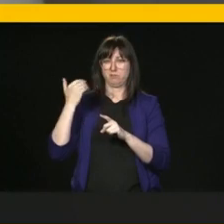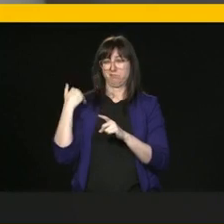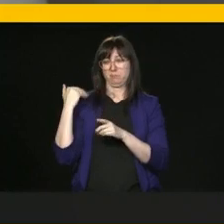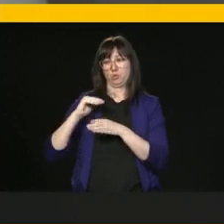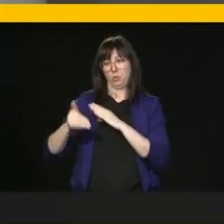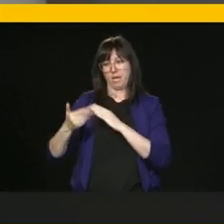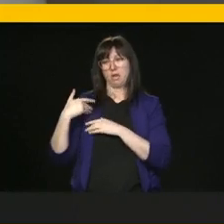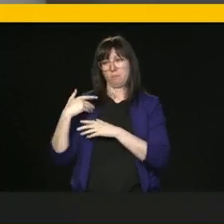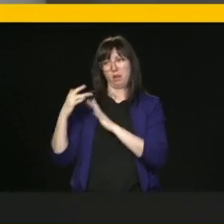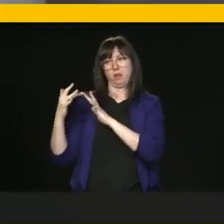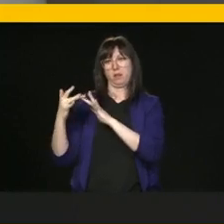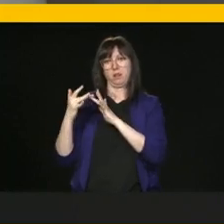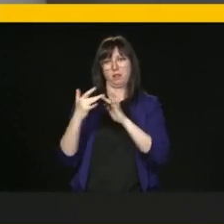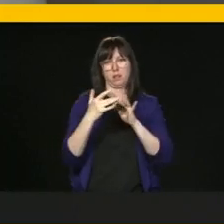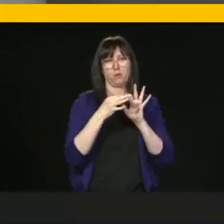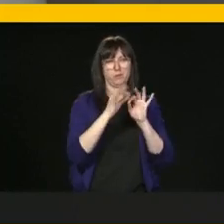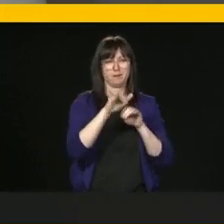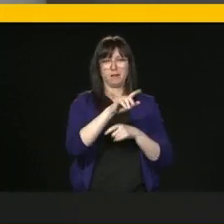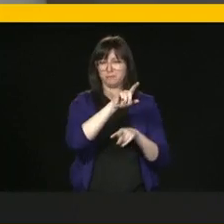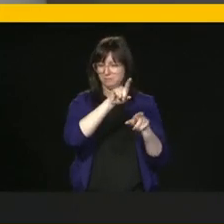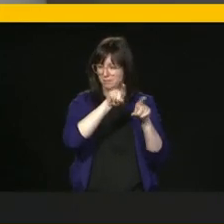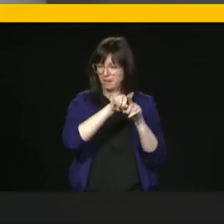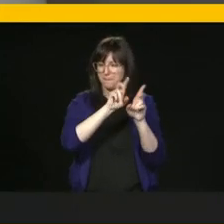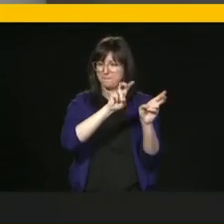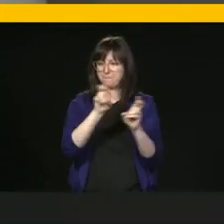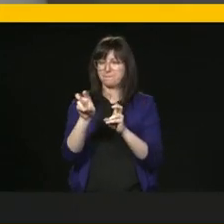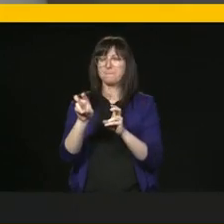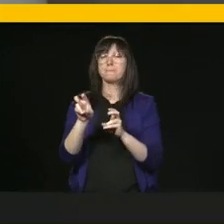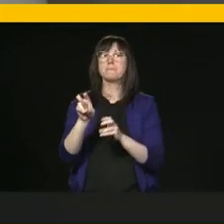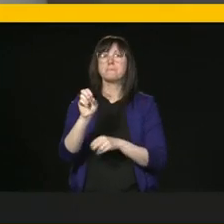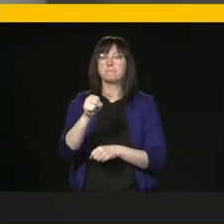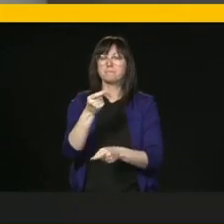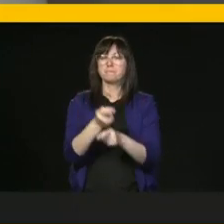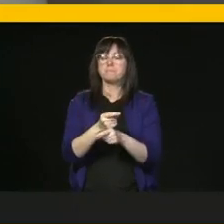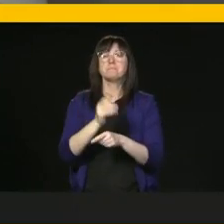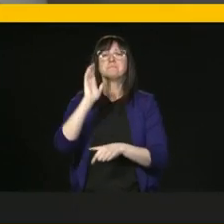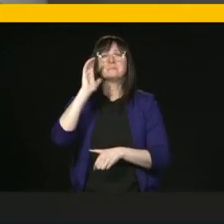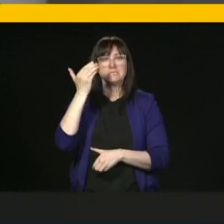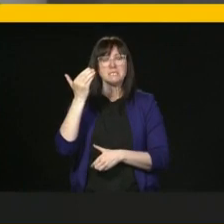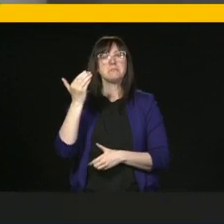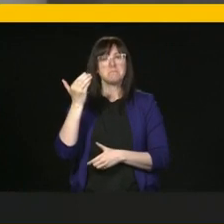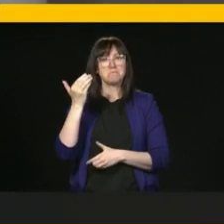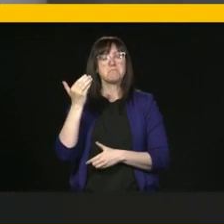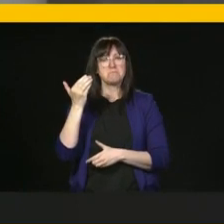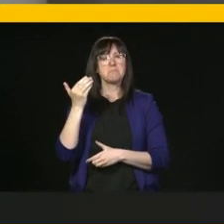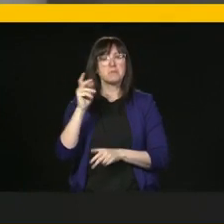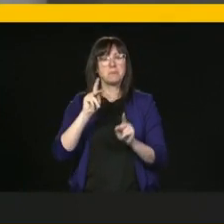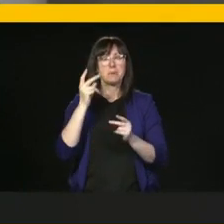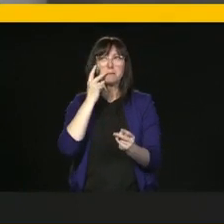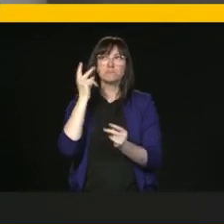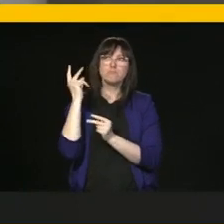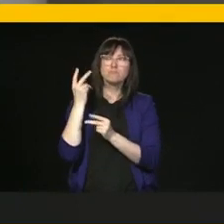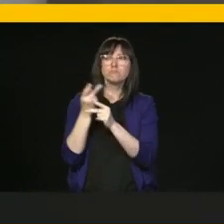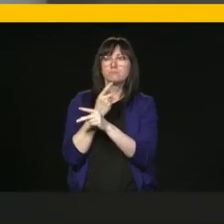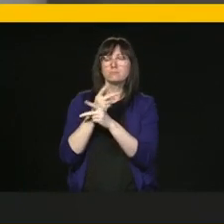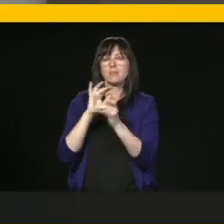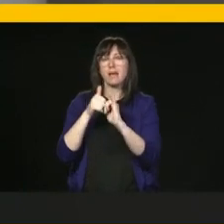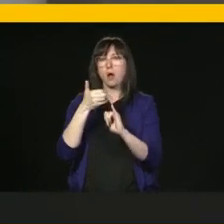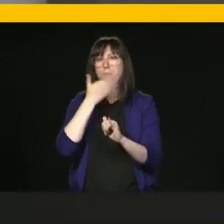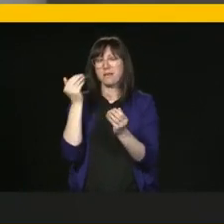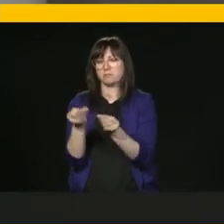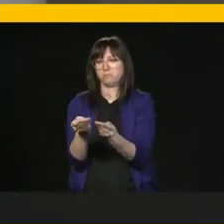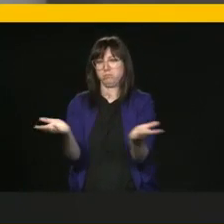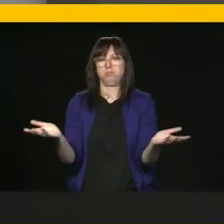And it does appear that there is reflection going on about how we best distribute those to both meet the preparation needs